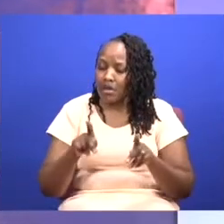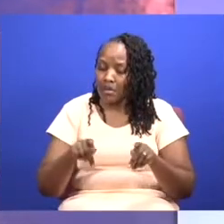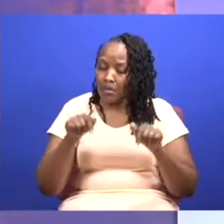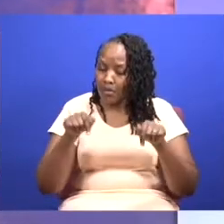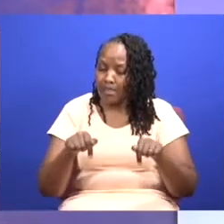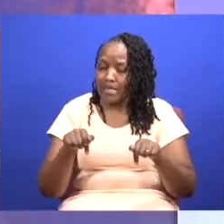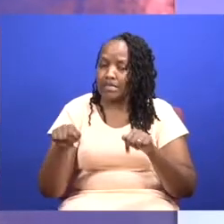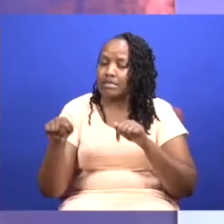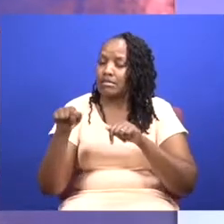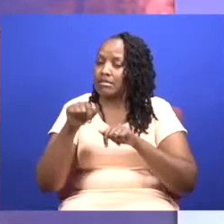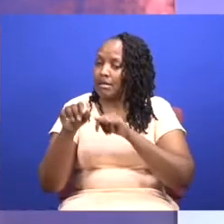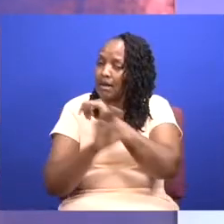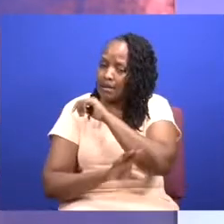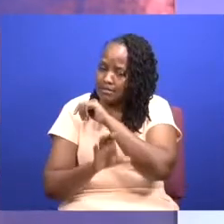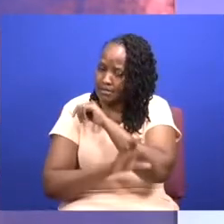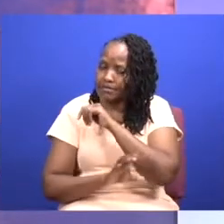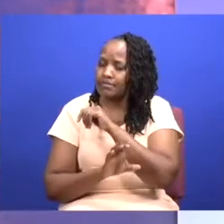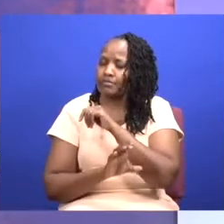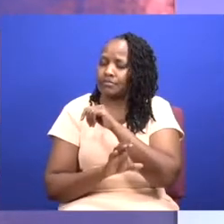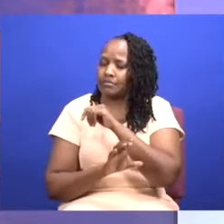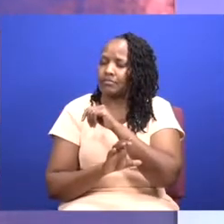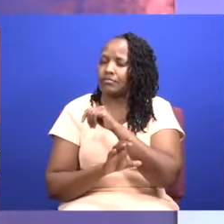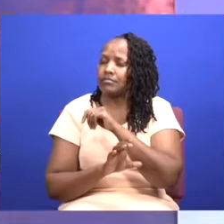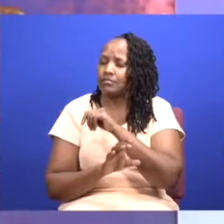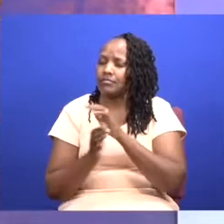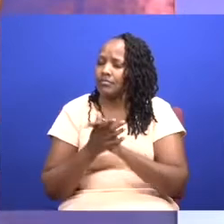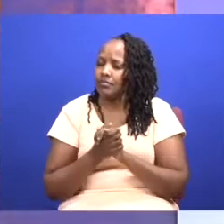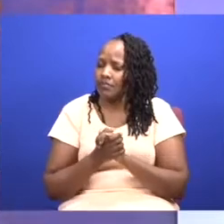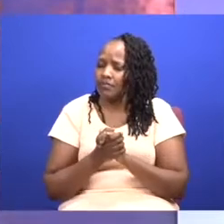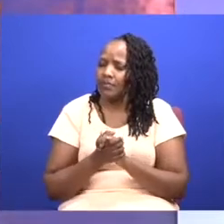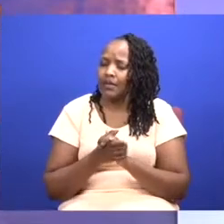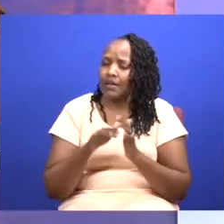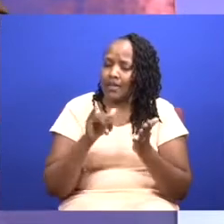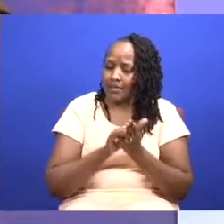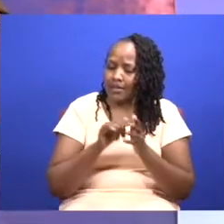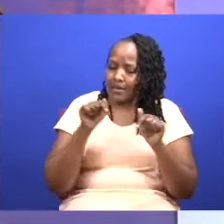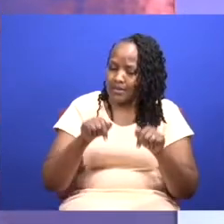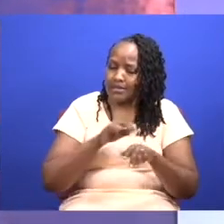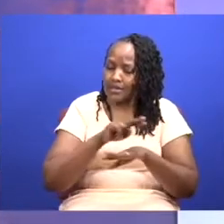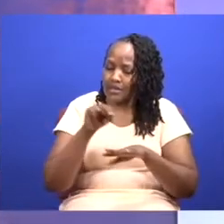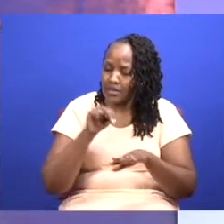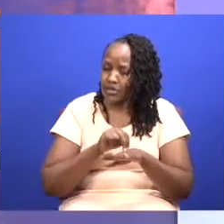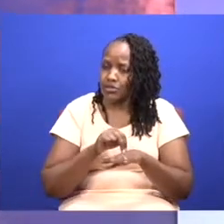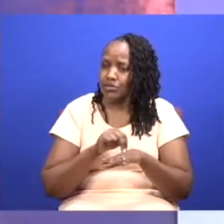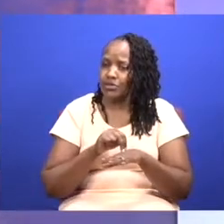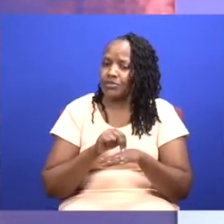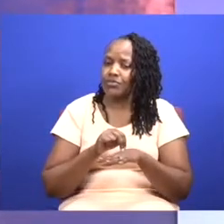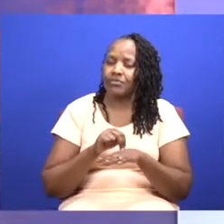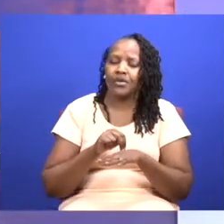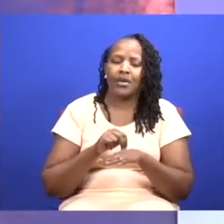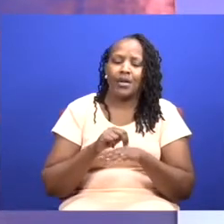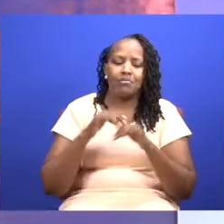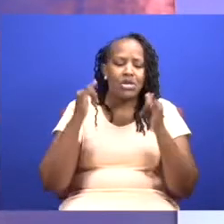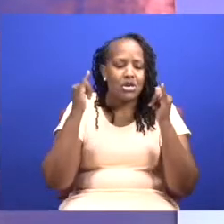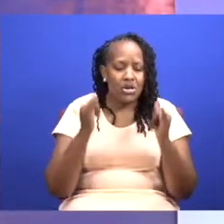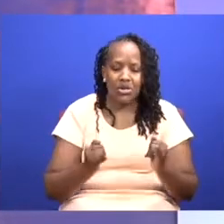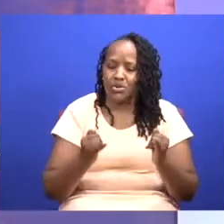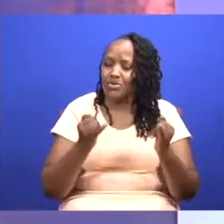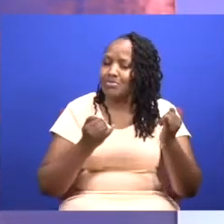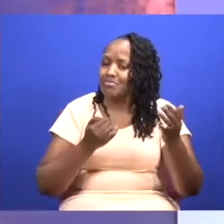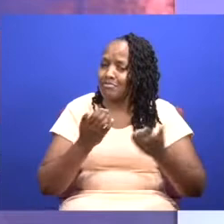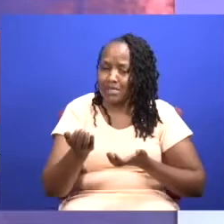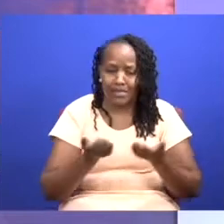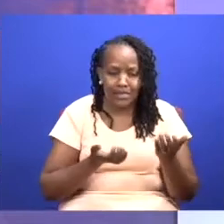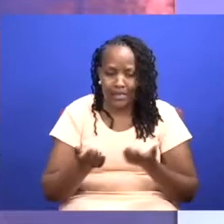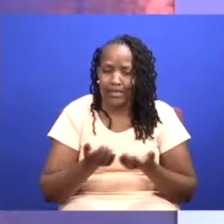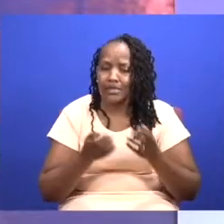country, and, Lord, even visit us in this country, and you invest us, O God, and that, Lord, God, in this nation, Lord, there shall be new investments,